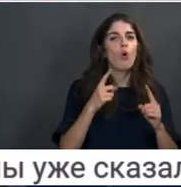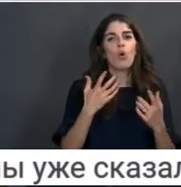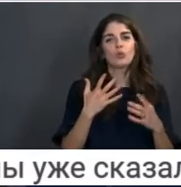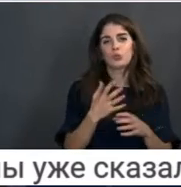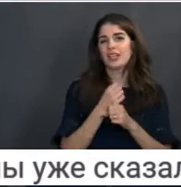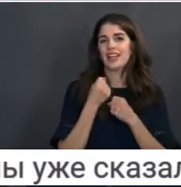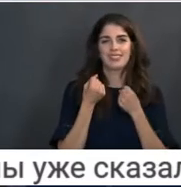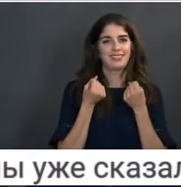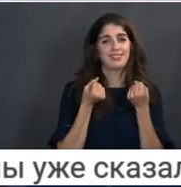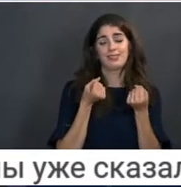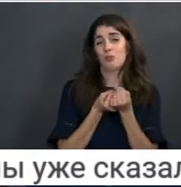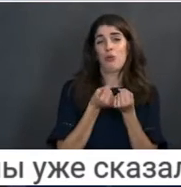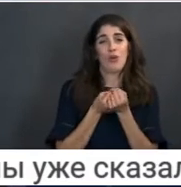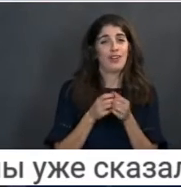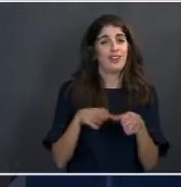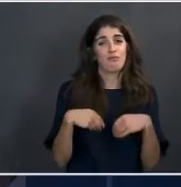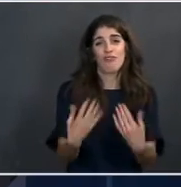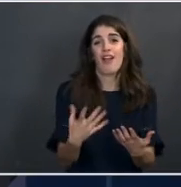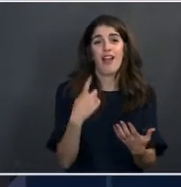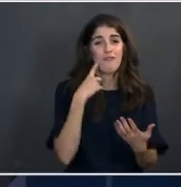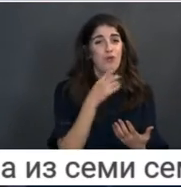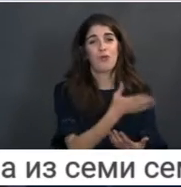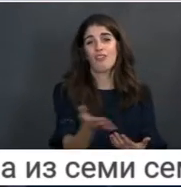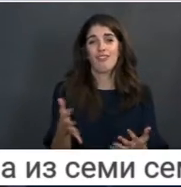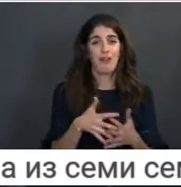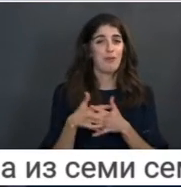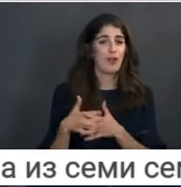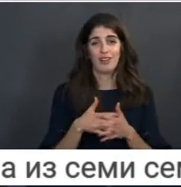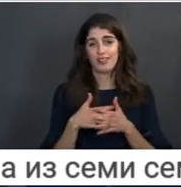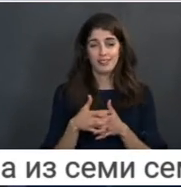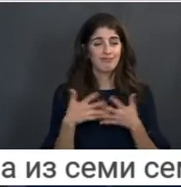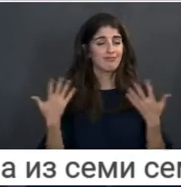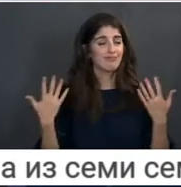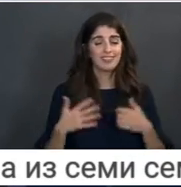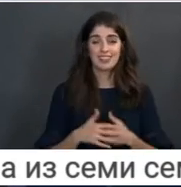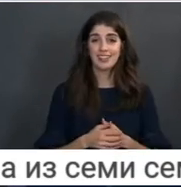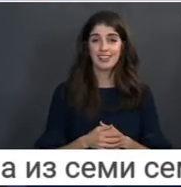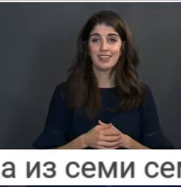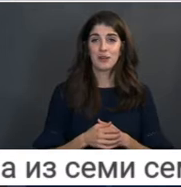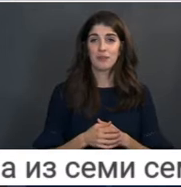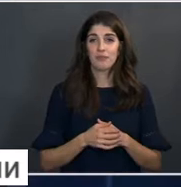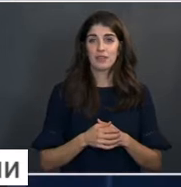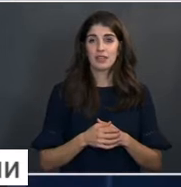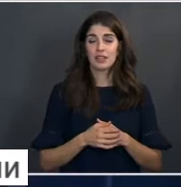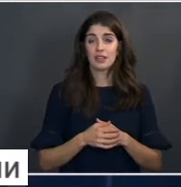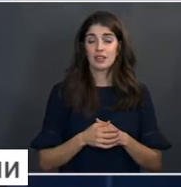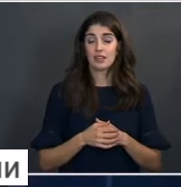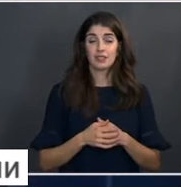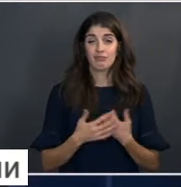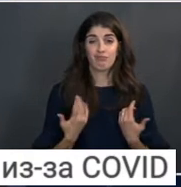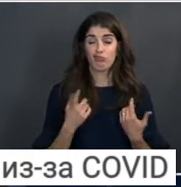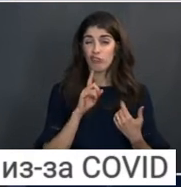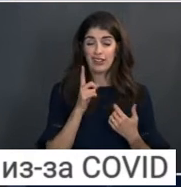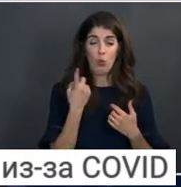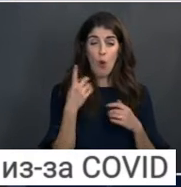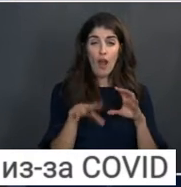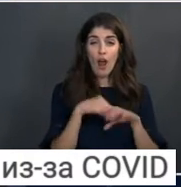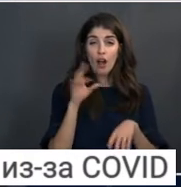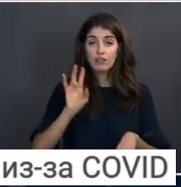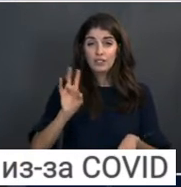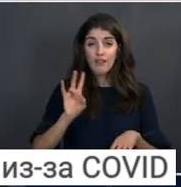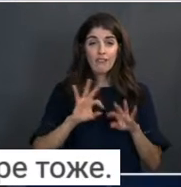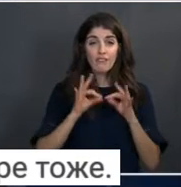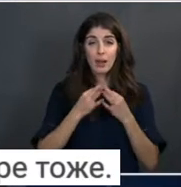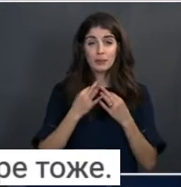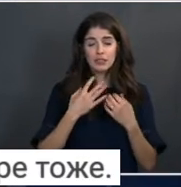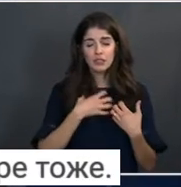the parliamentary procedures, as we've said. And we can't imagine that the 1 in 7 families who are hungry or the thousands who've lost a loved one